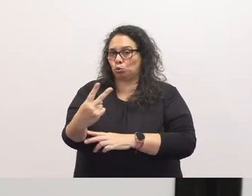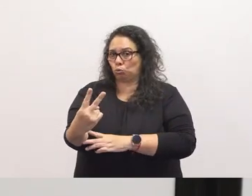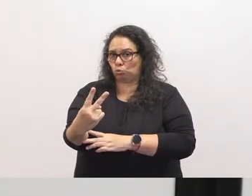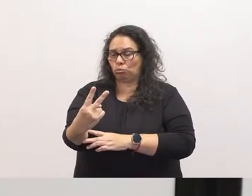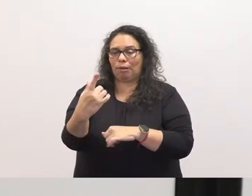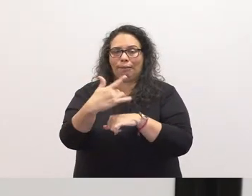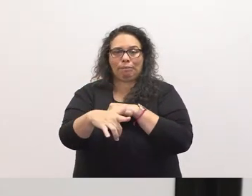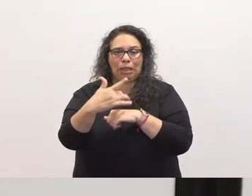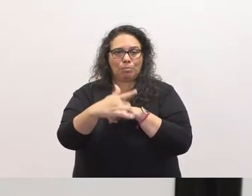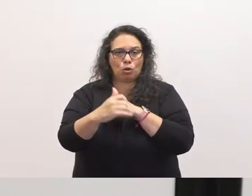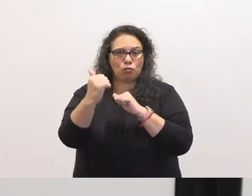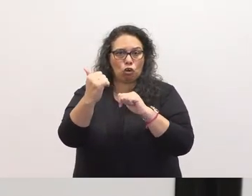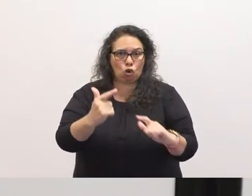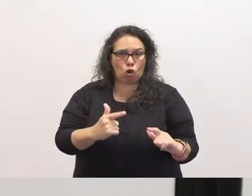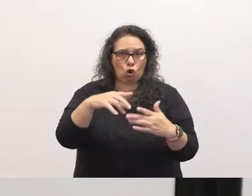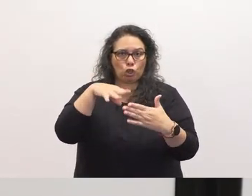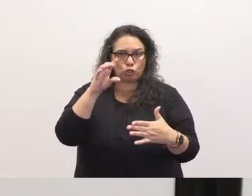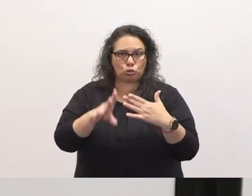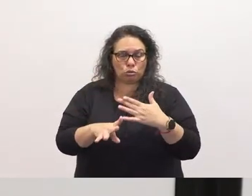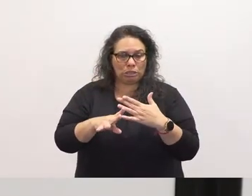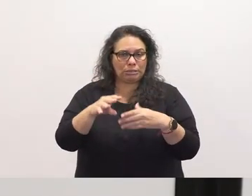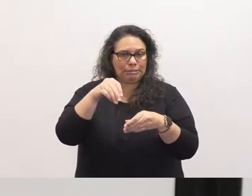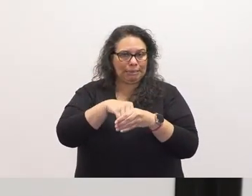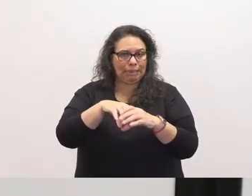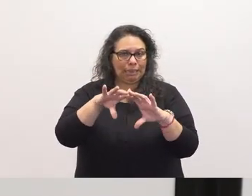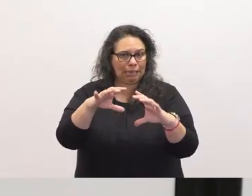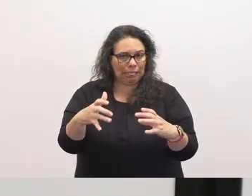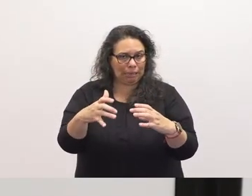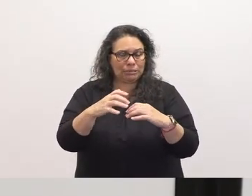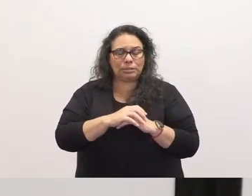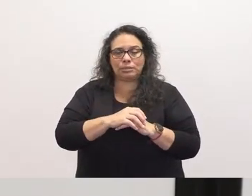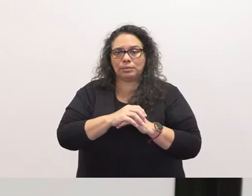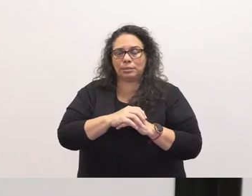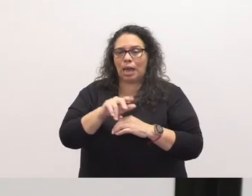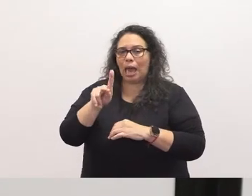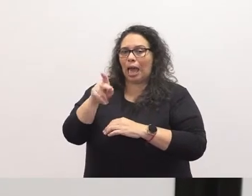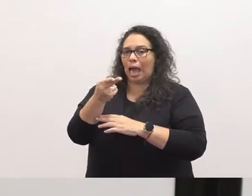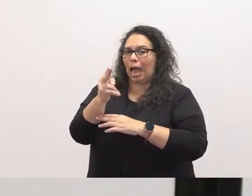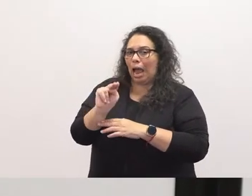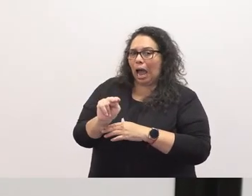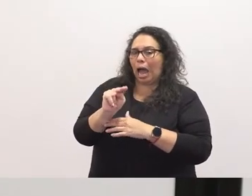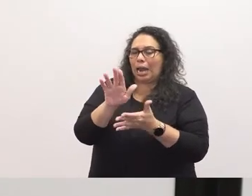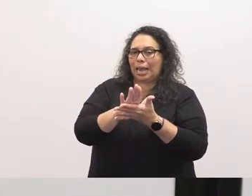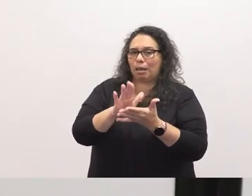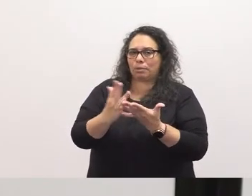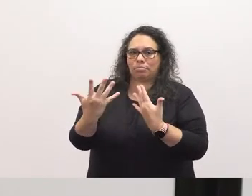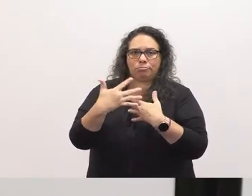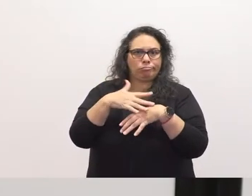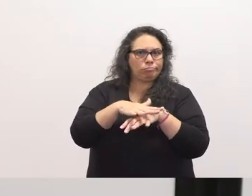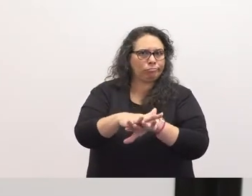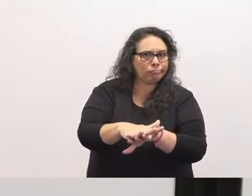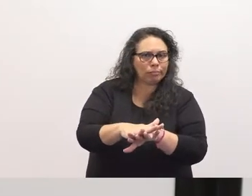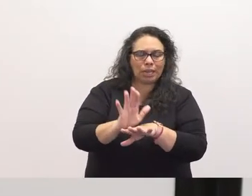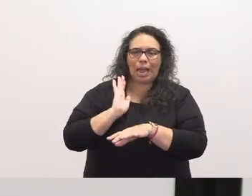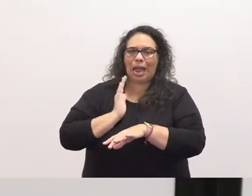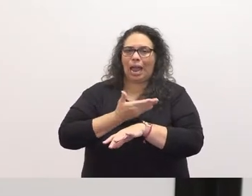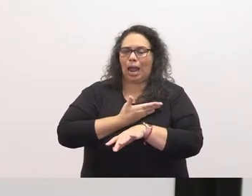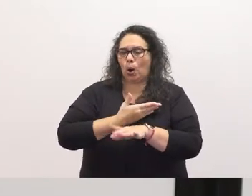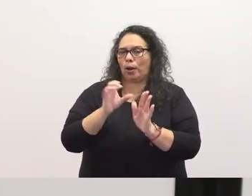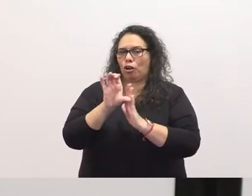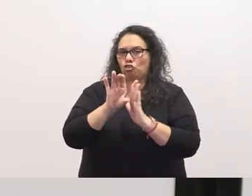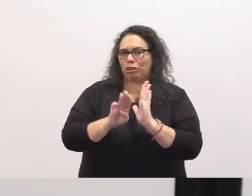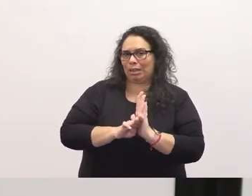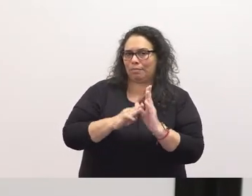is available to all students in those courses. Khan Academy has been fully integrated into our math curriculum by our